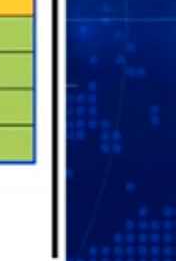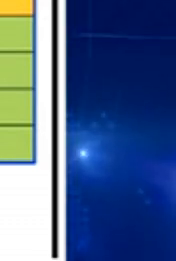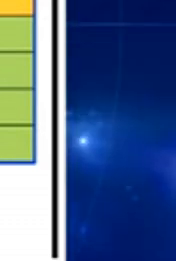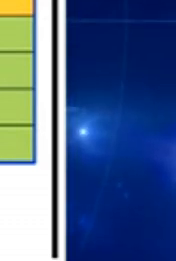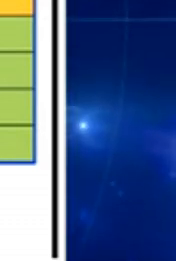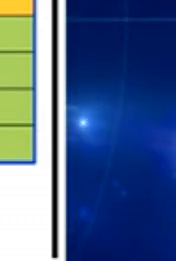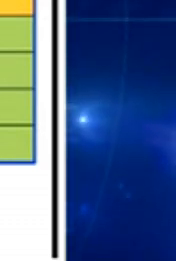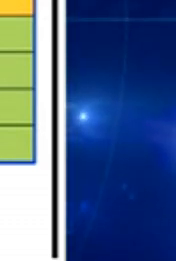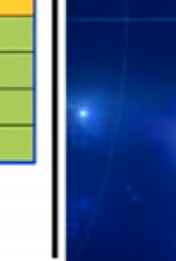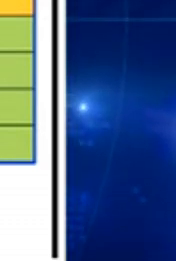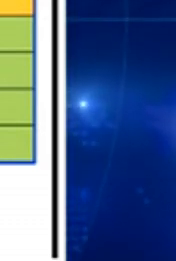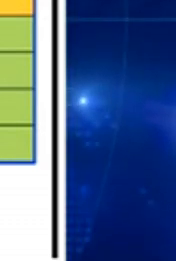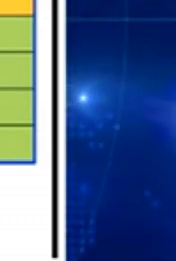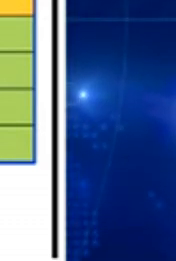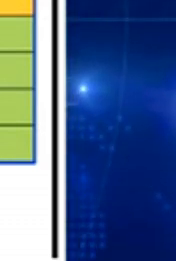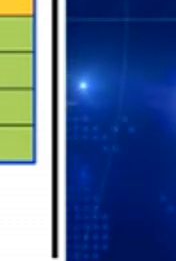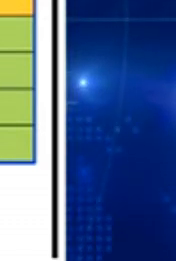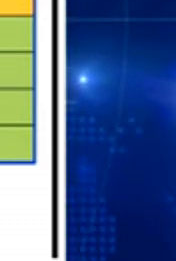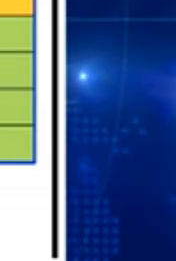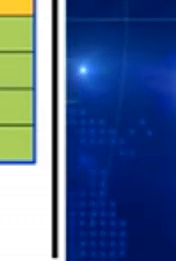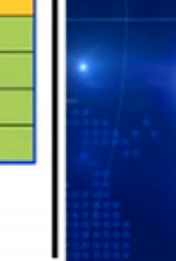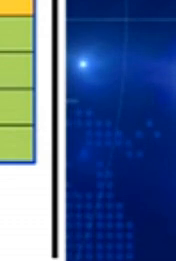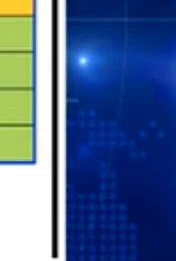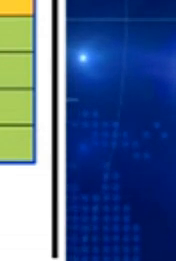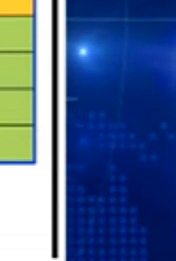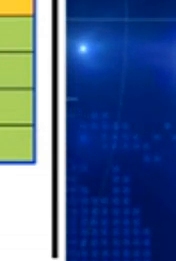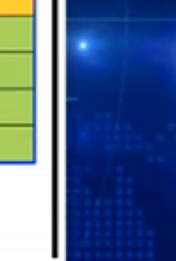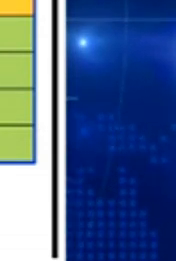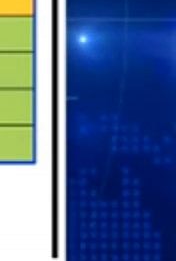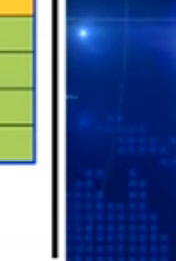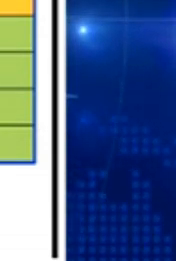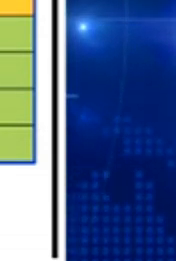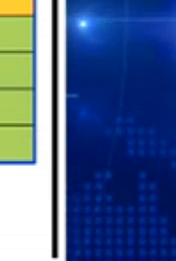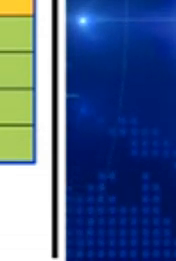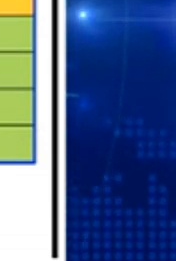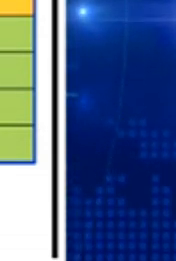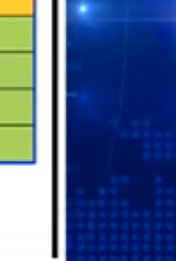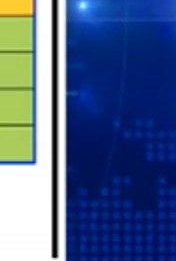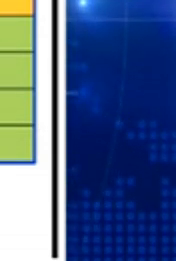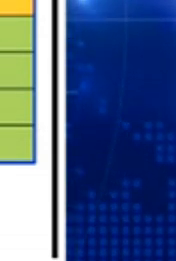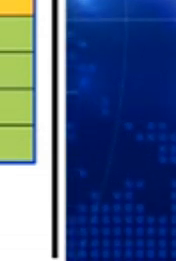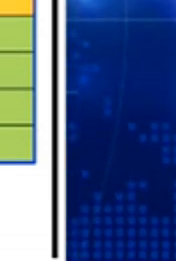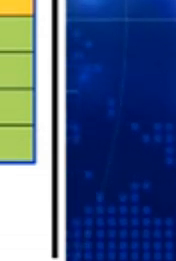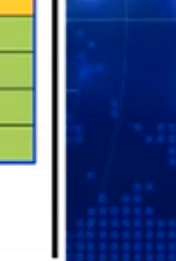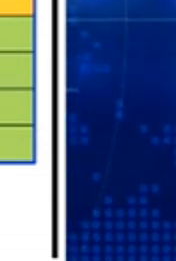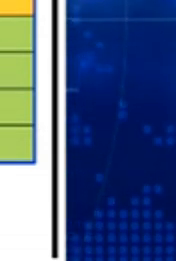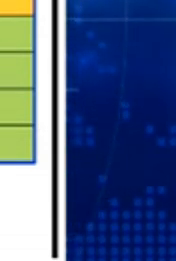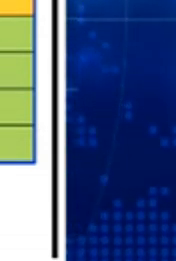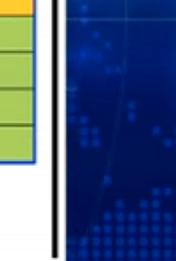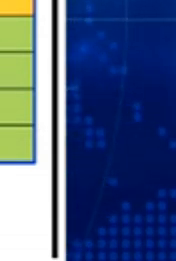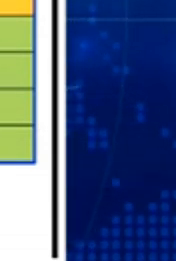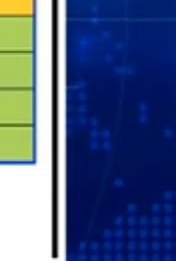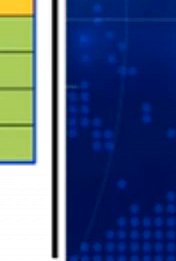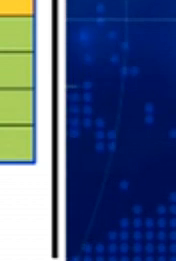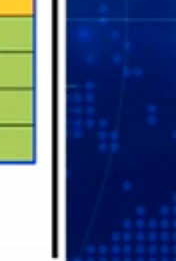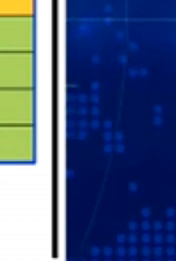is that as we have fewer COVID patients, it doesn't mean the hospitals are empty. There is people presented for other conditions, but there is